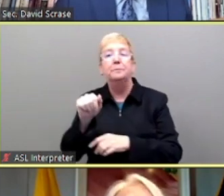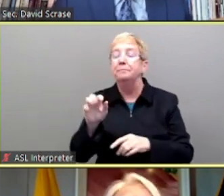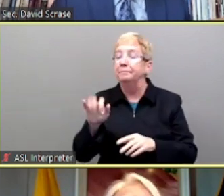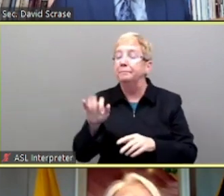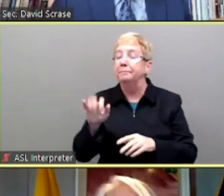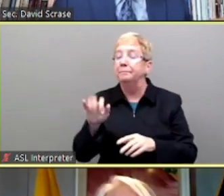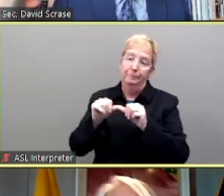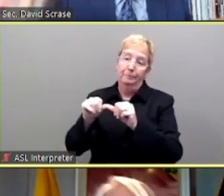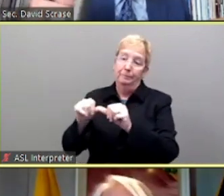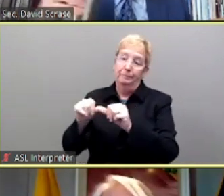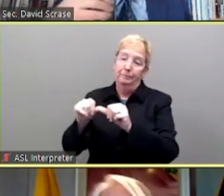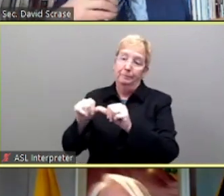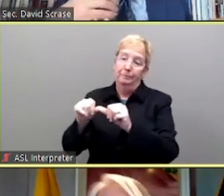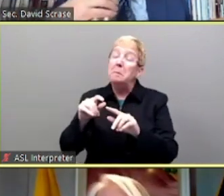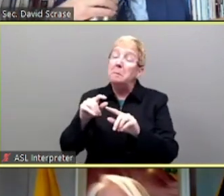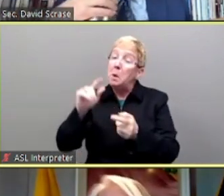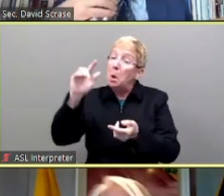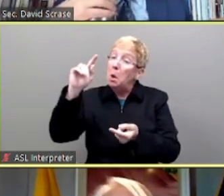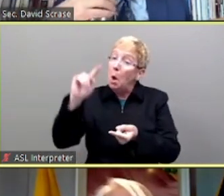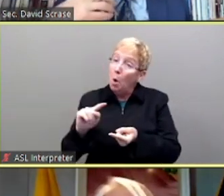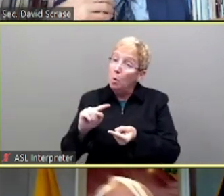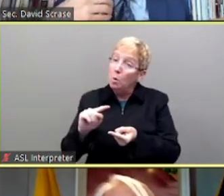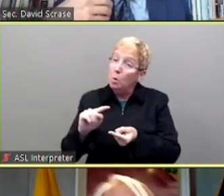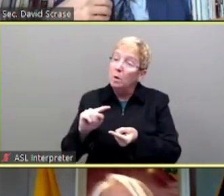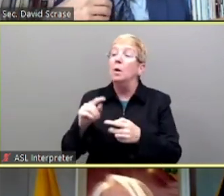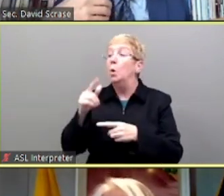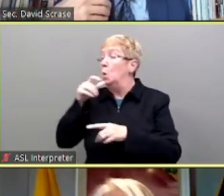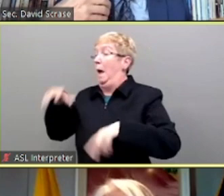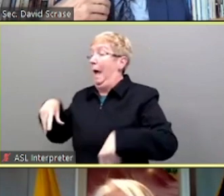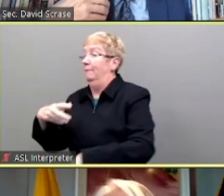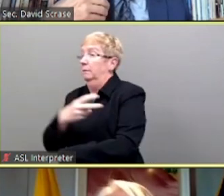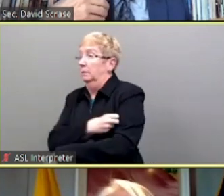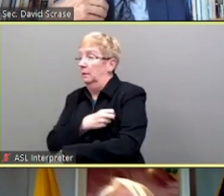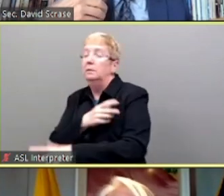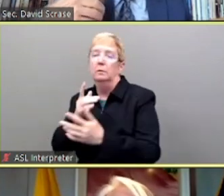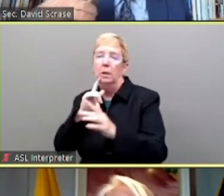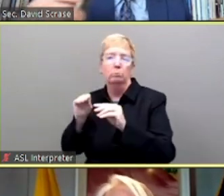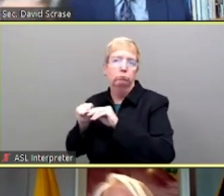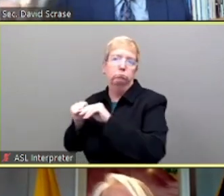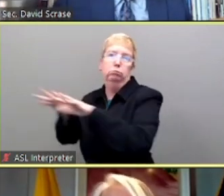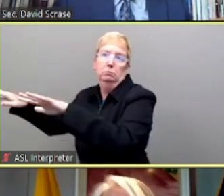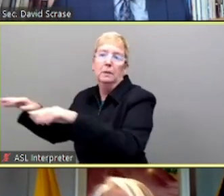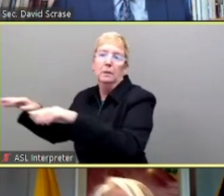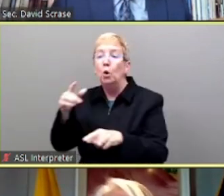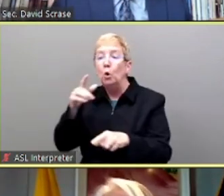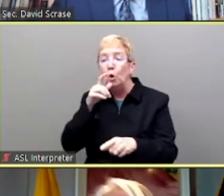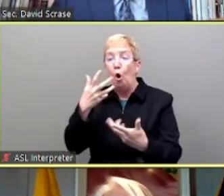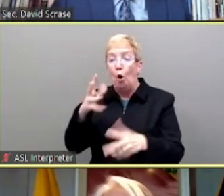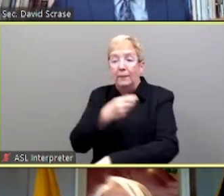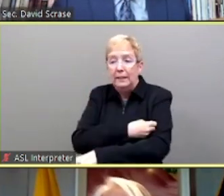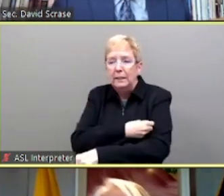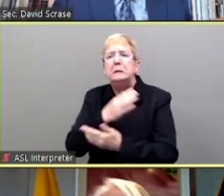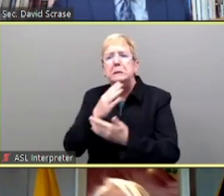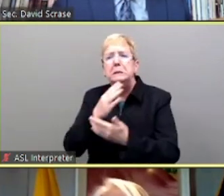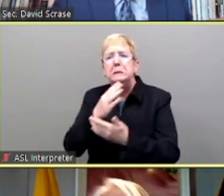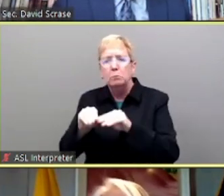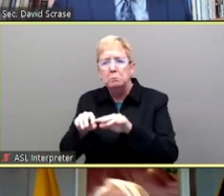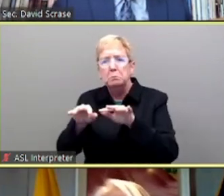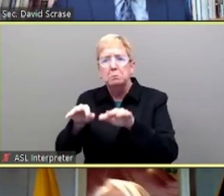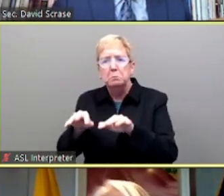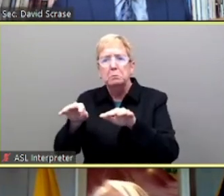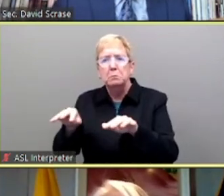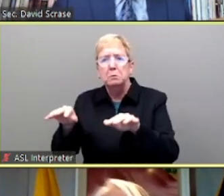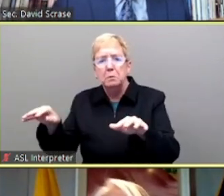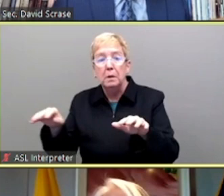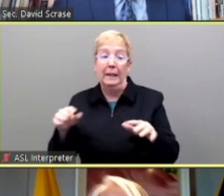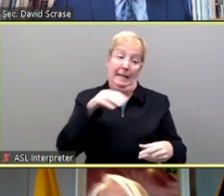be a lower risk environment, it is not zero risk. And we know that indoors, that virus can spread